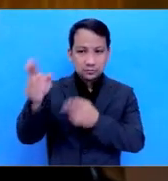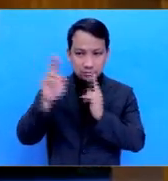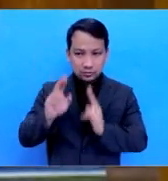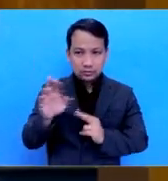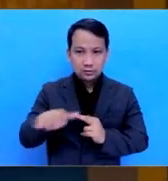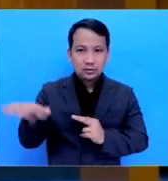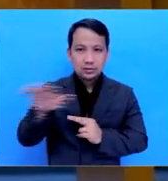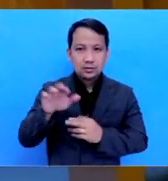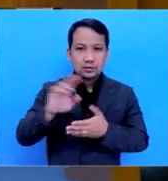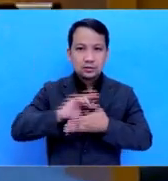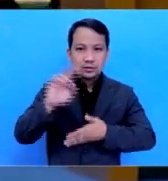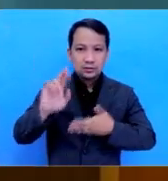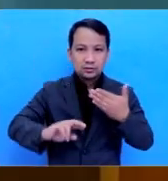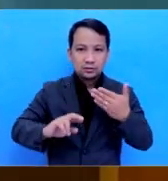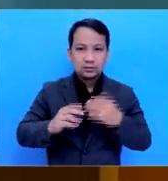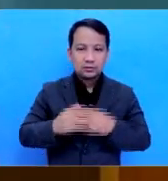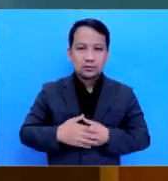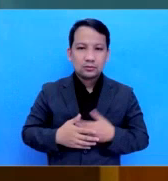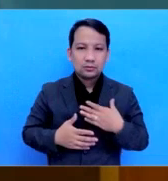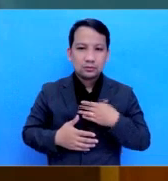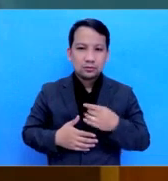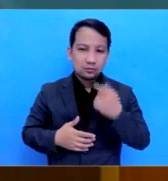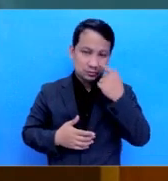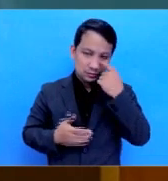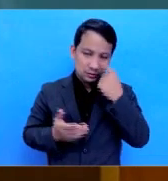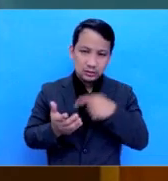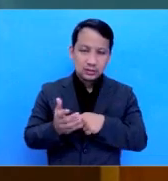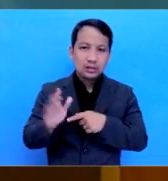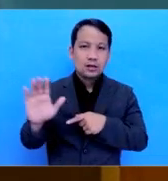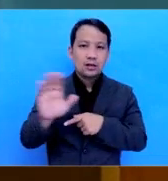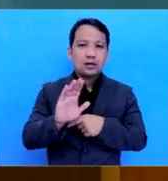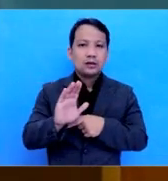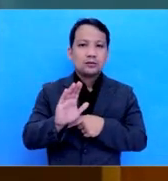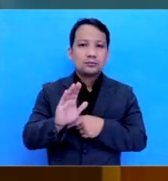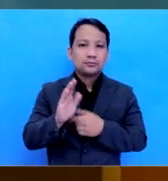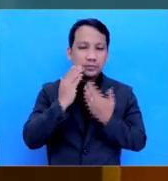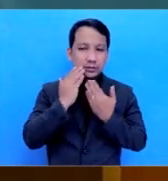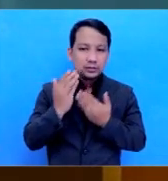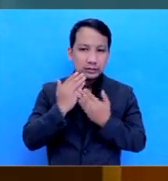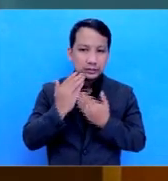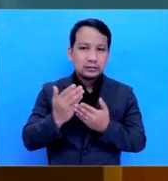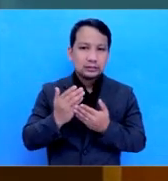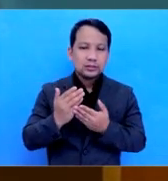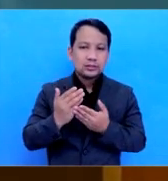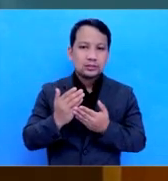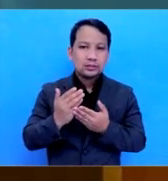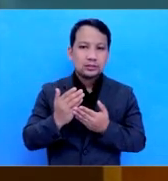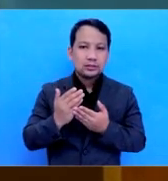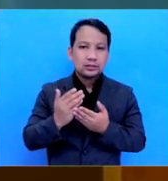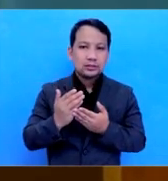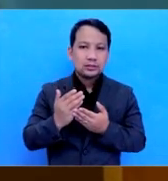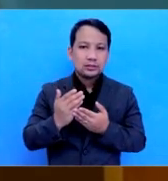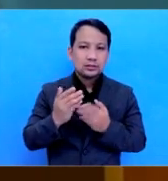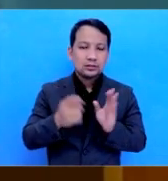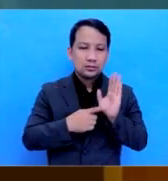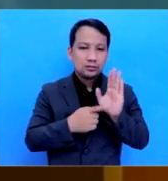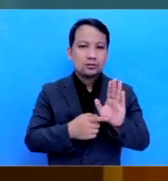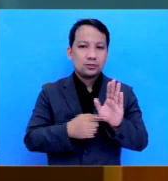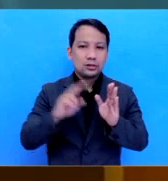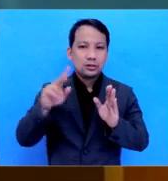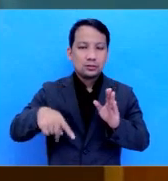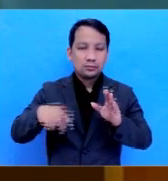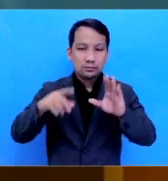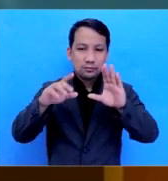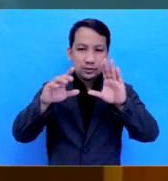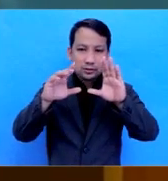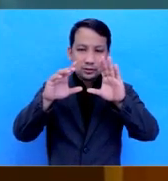ng eleksyon. We would like to recognize and thank the patriotism exhibited by Vice President